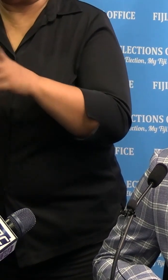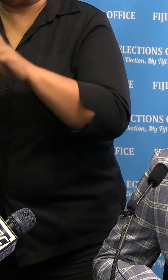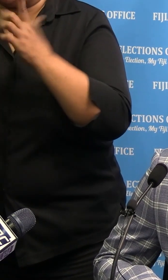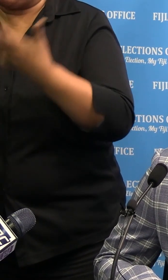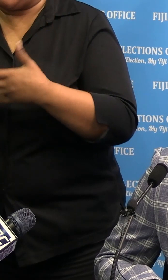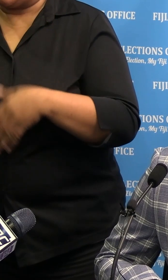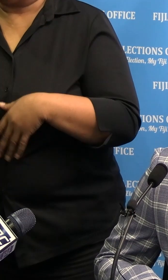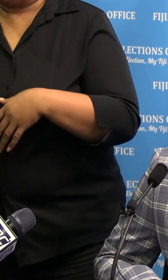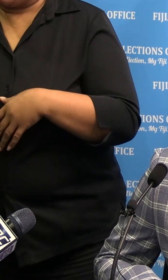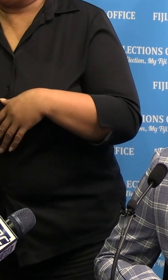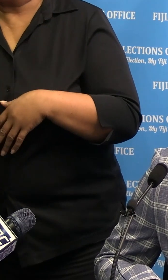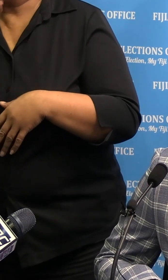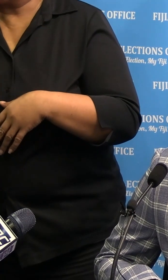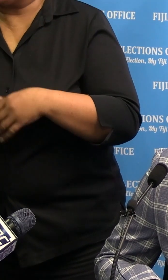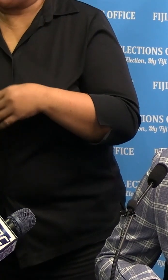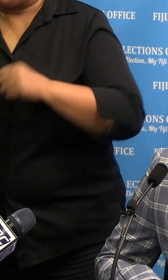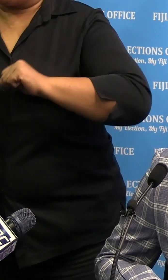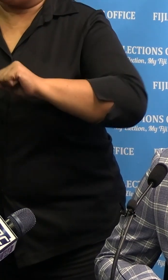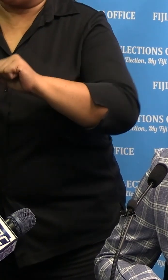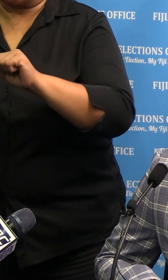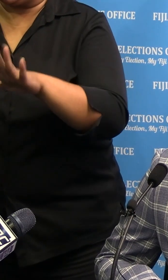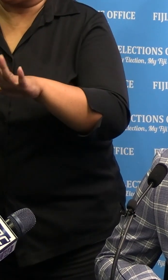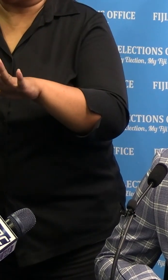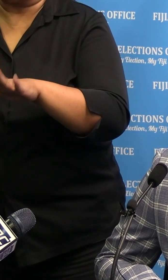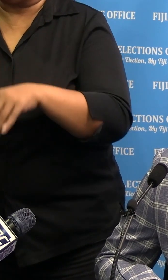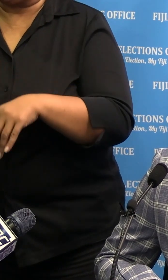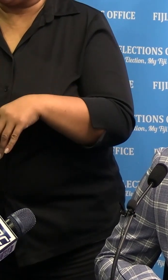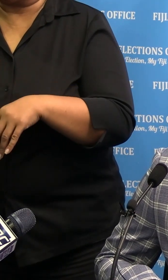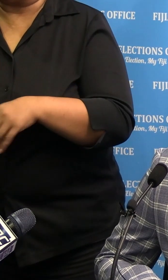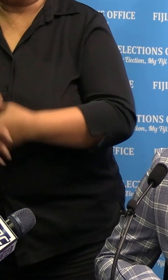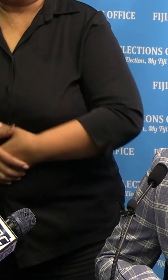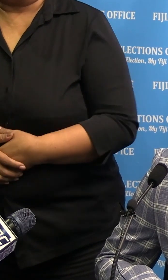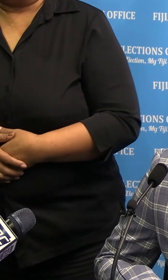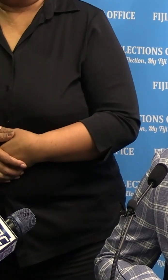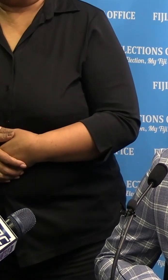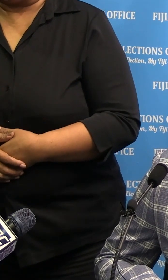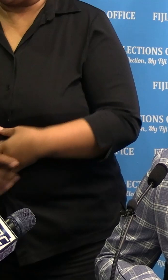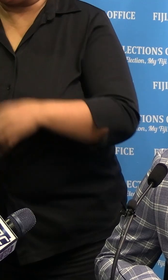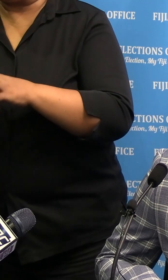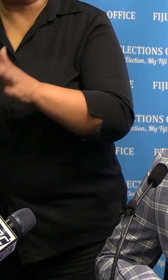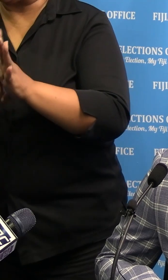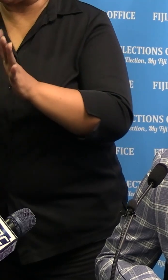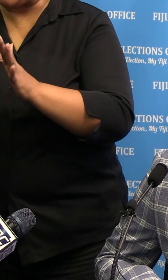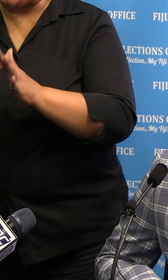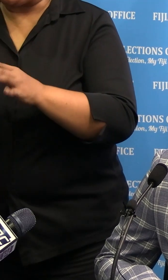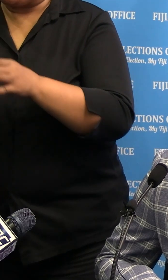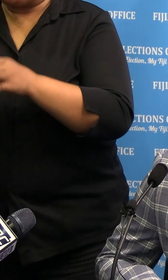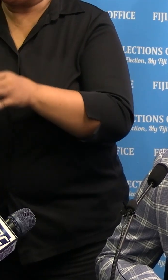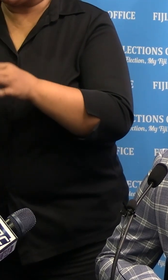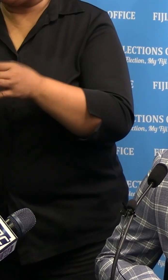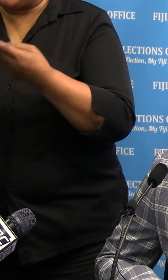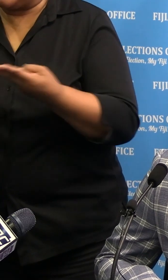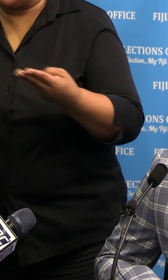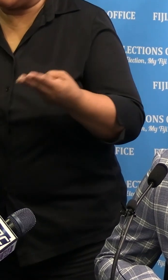Elections Office will complete will be bringing all of our pre-polling materials to the Central